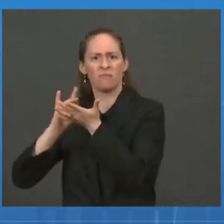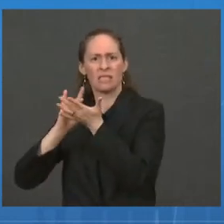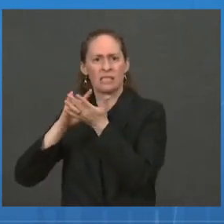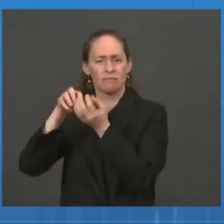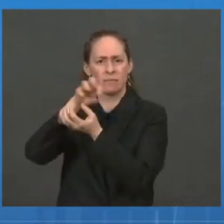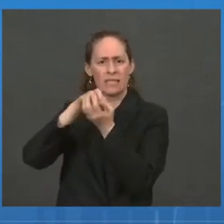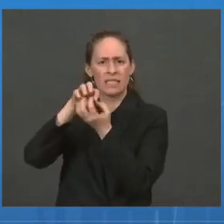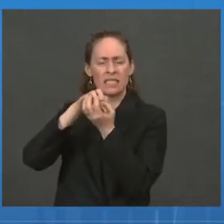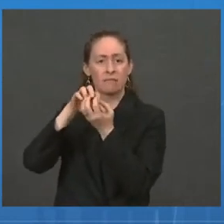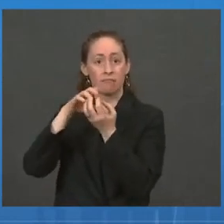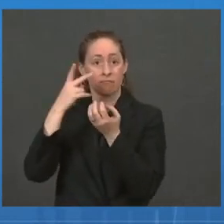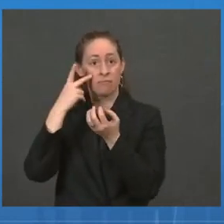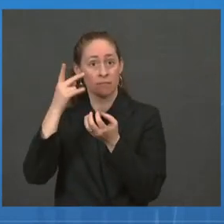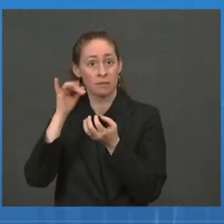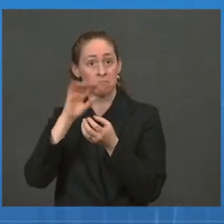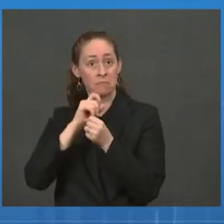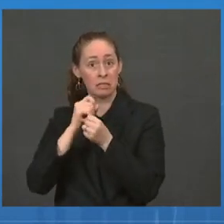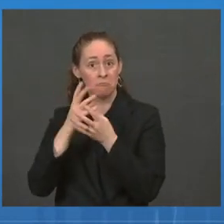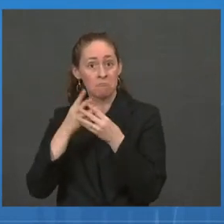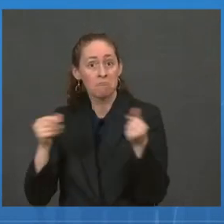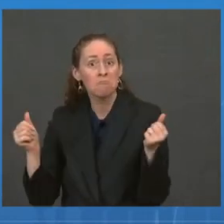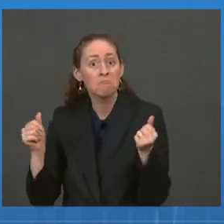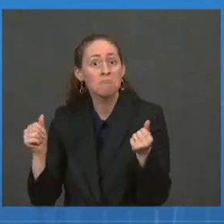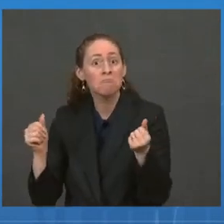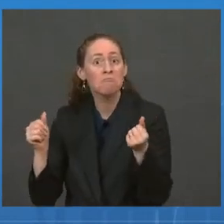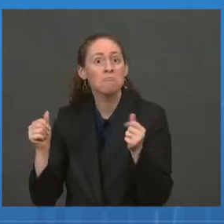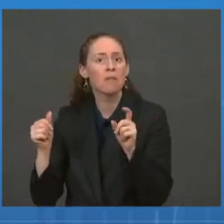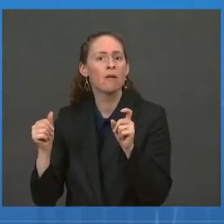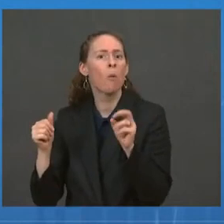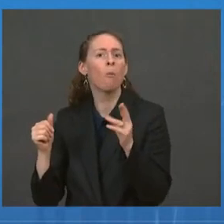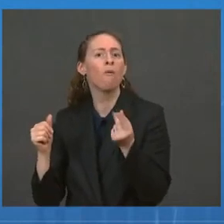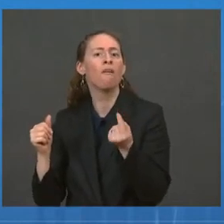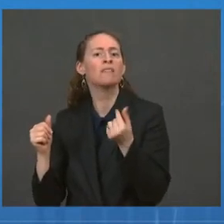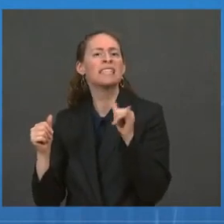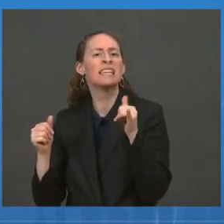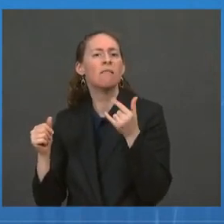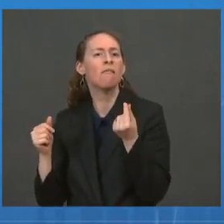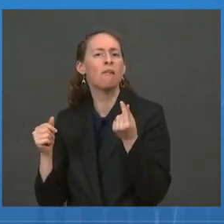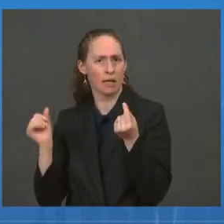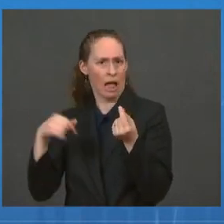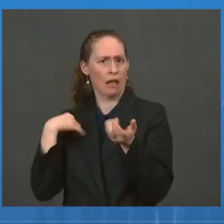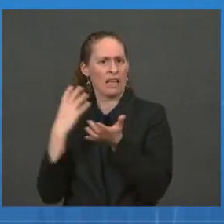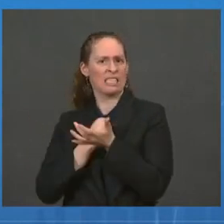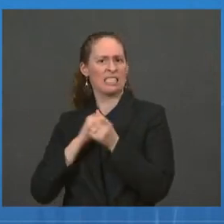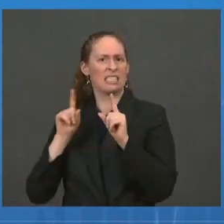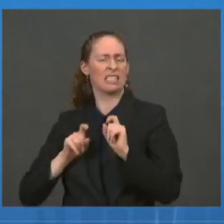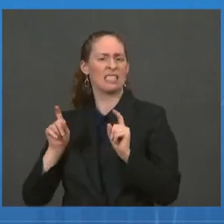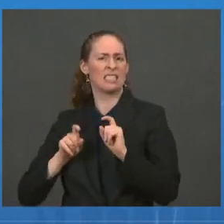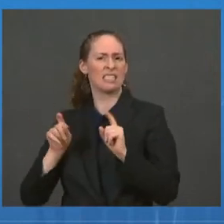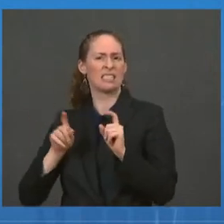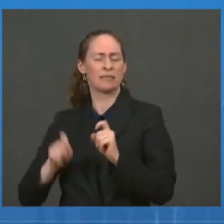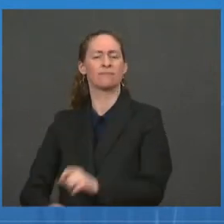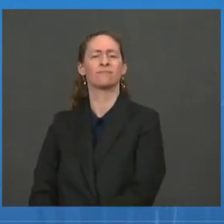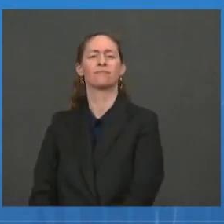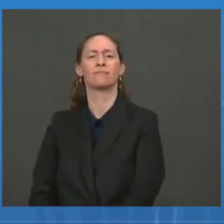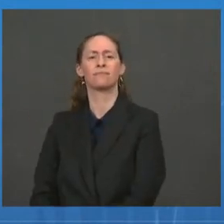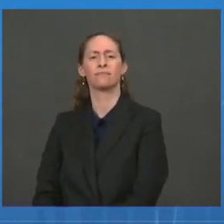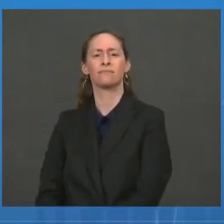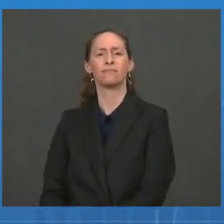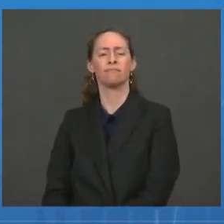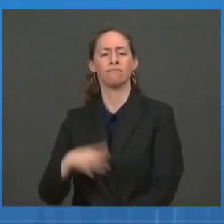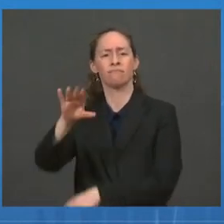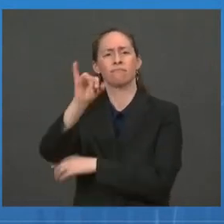evasion is as i mentioned in my brief comments the molecular configurations of the mutations can give you a